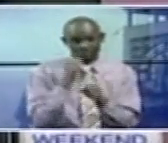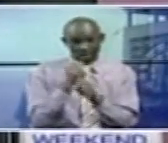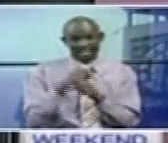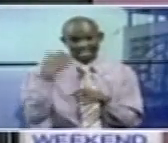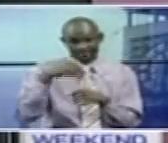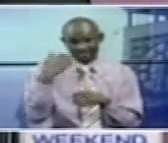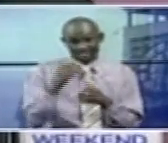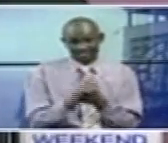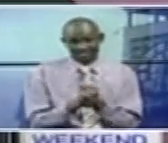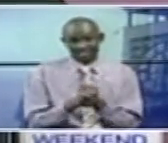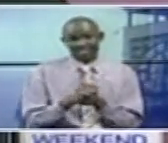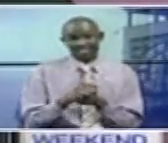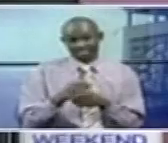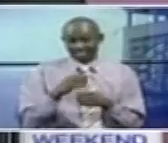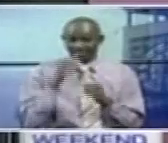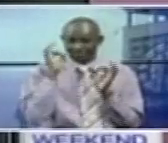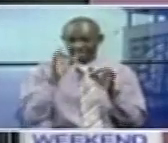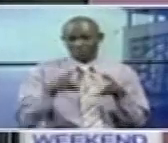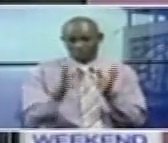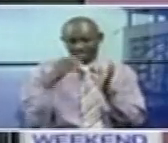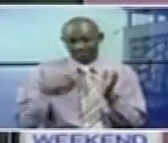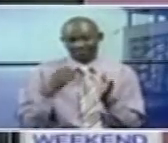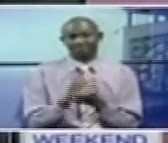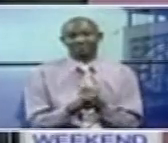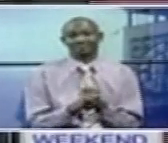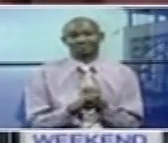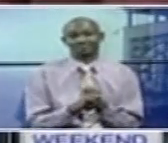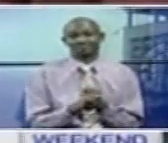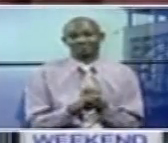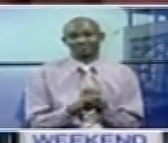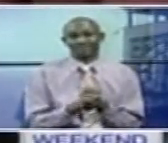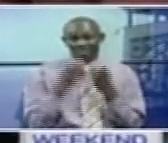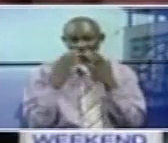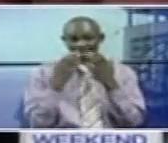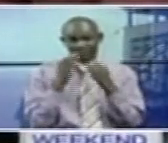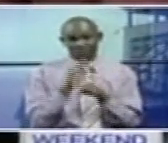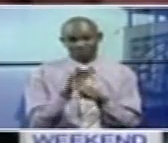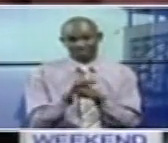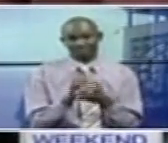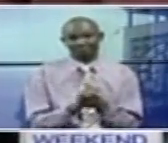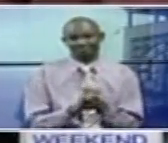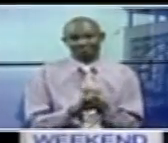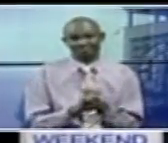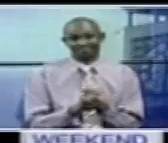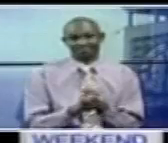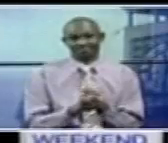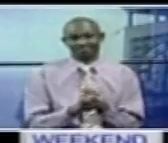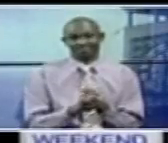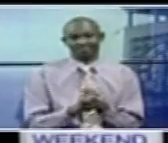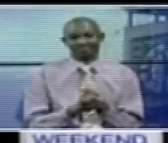day, hard and smart at what you're doing so that you can grow. Great. Well, thank you so much. Thank you. Appreciate the time.